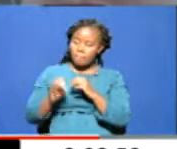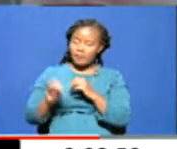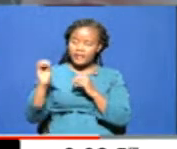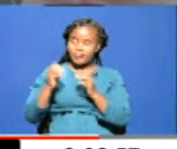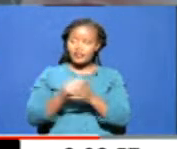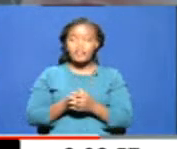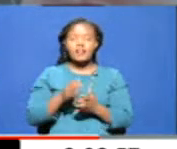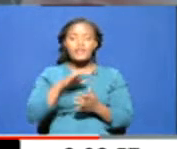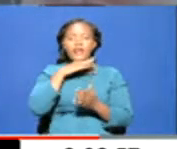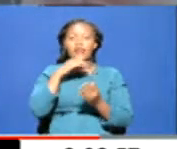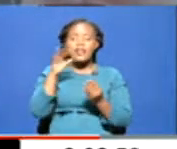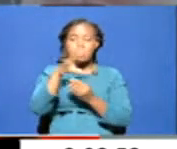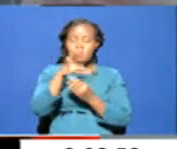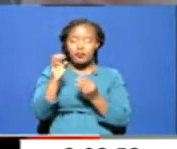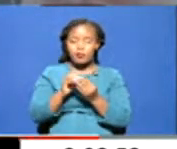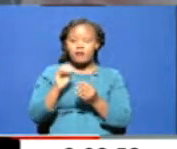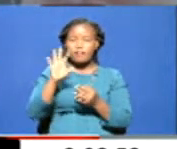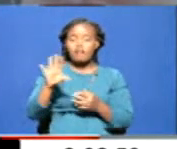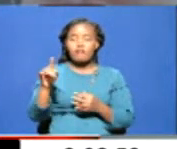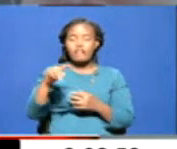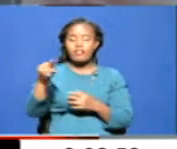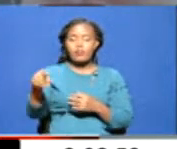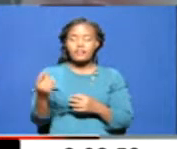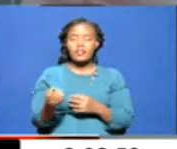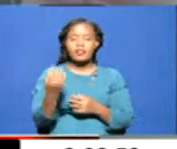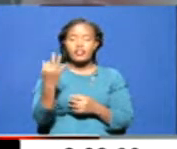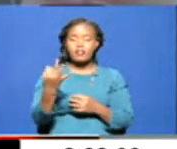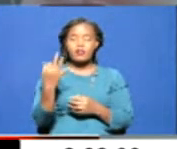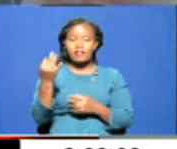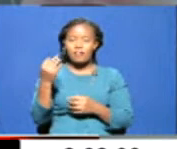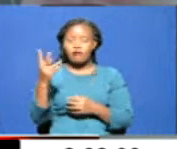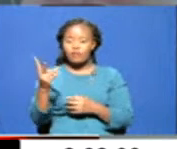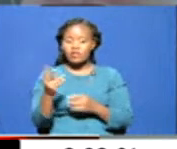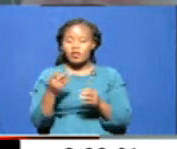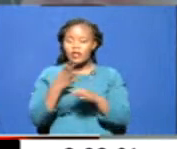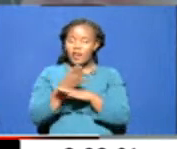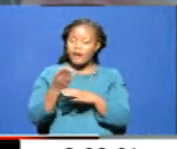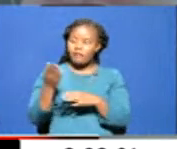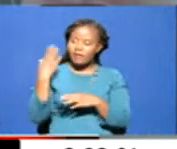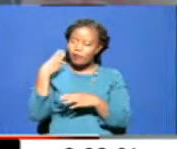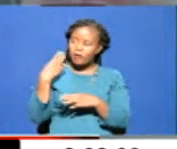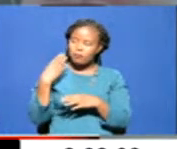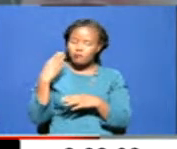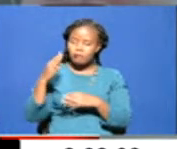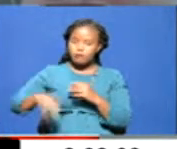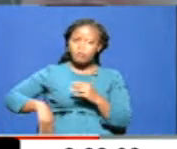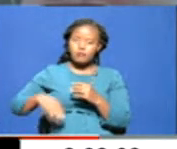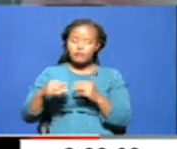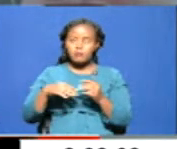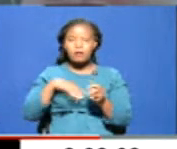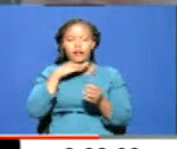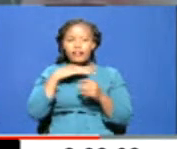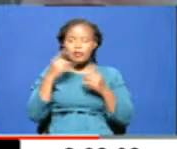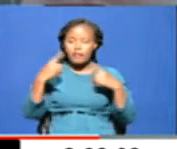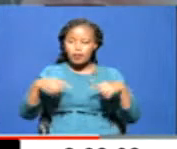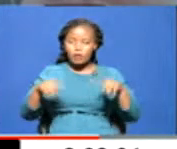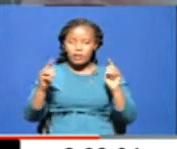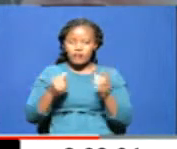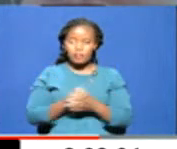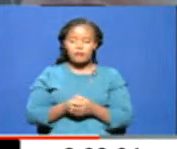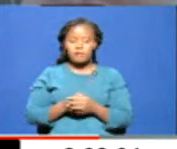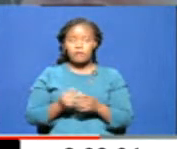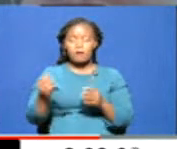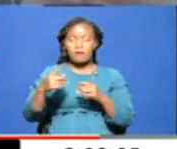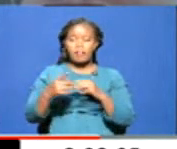The fatalities are now at 5,334 after one late death, was reported from the facility. Record audit in November.